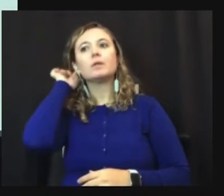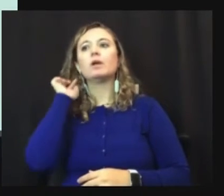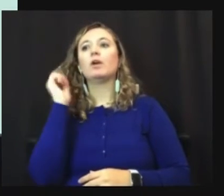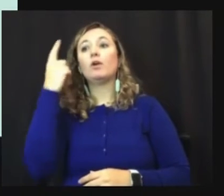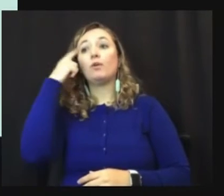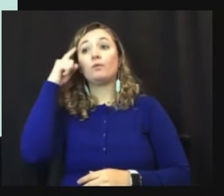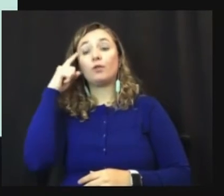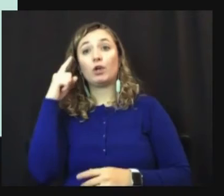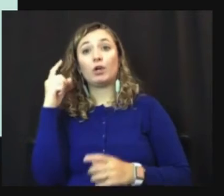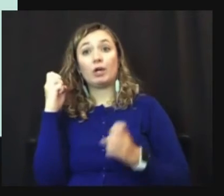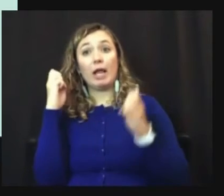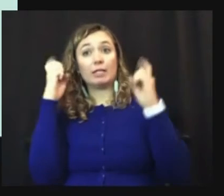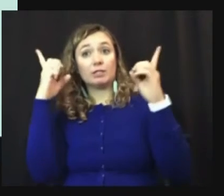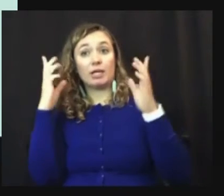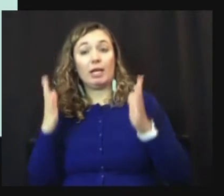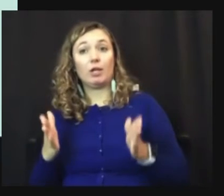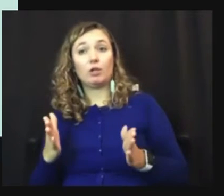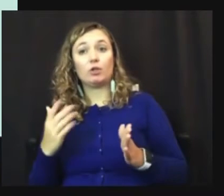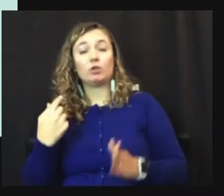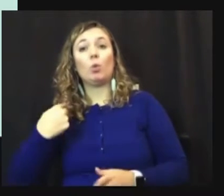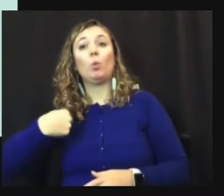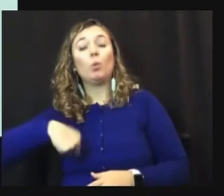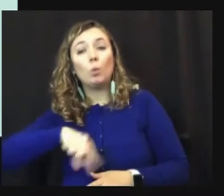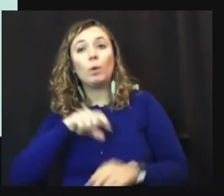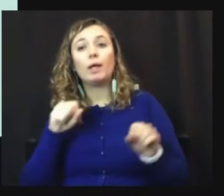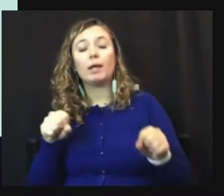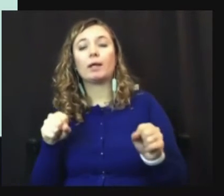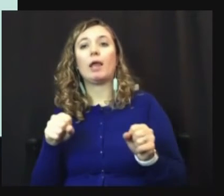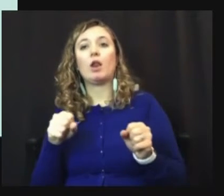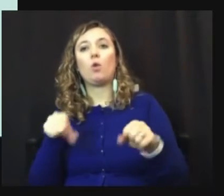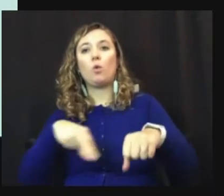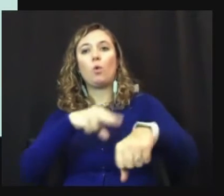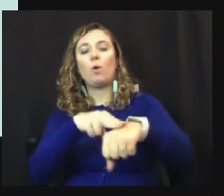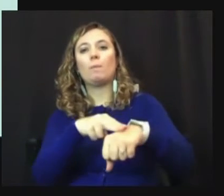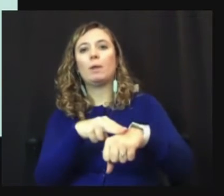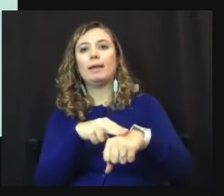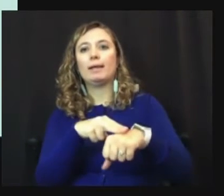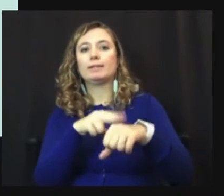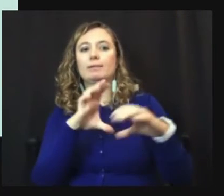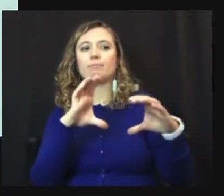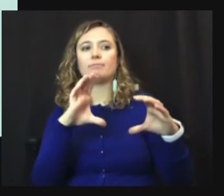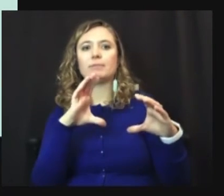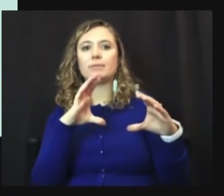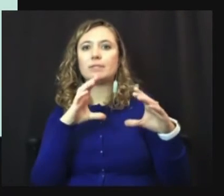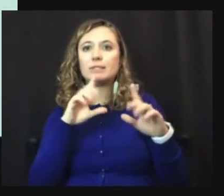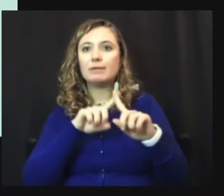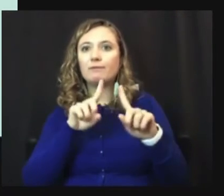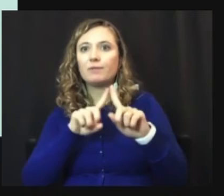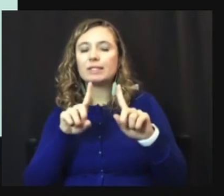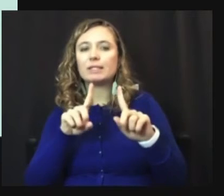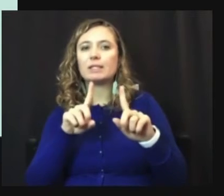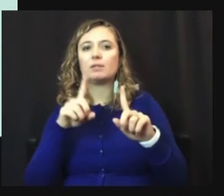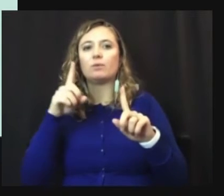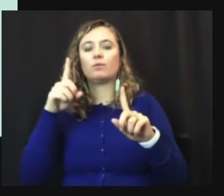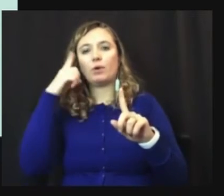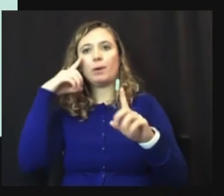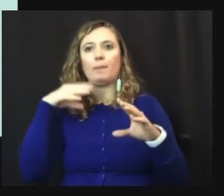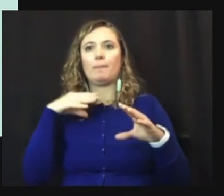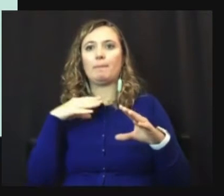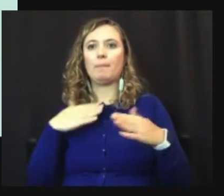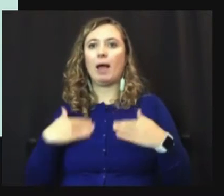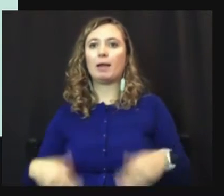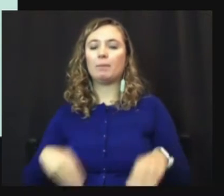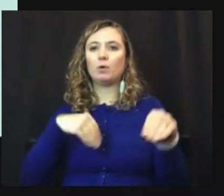we can normalize class-wide acceptance of differences in bodies and movement and incorporate fidgets into the